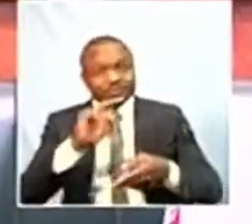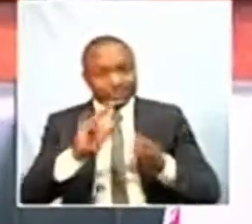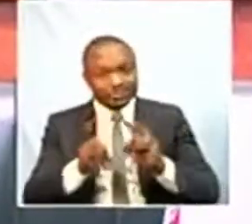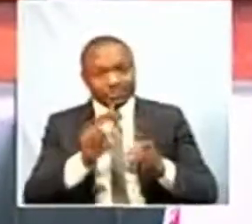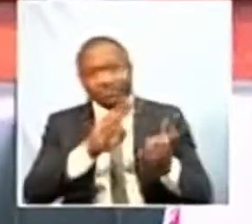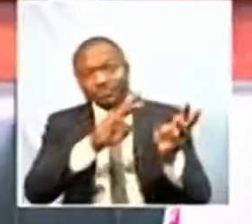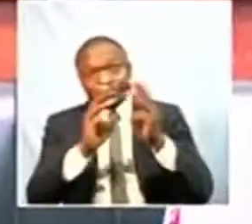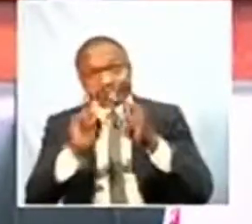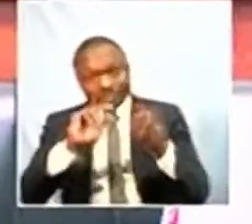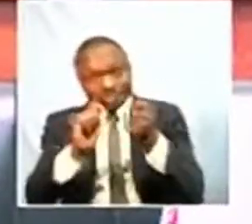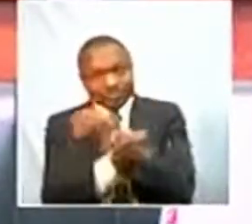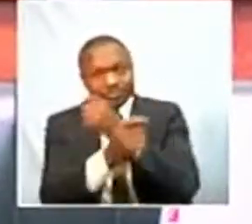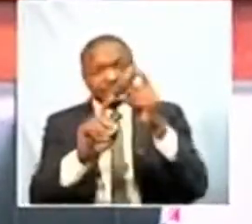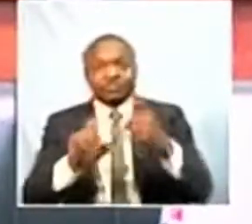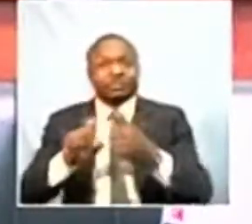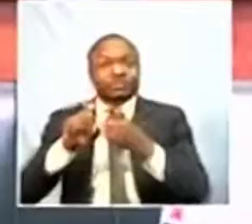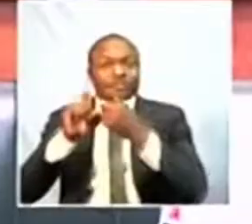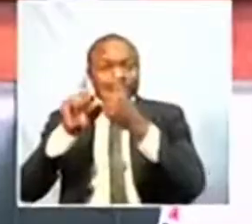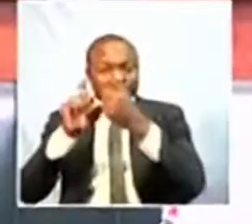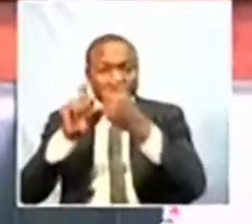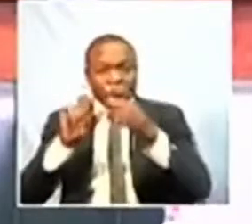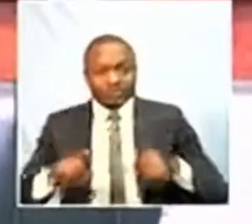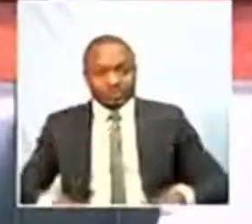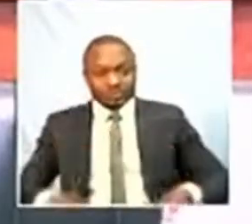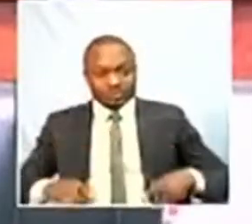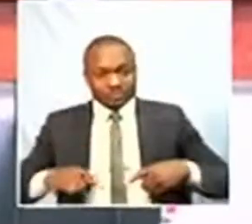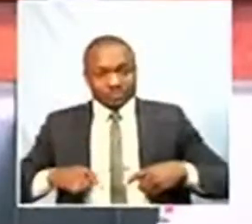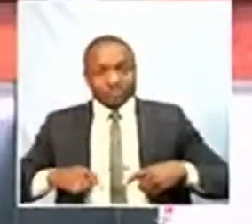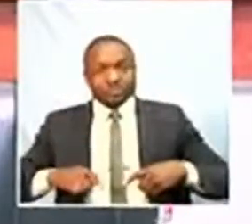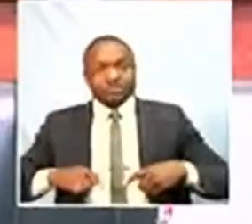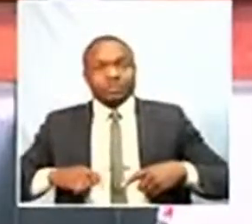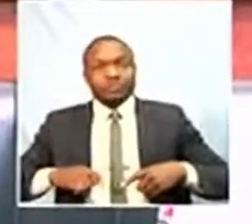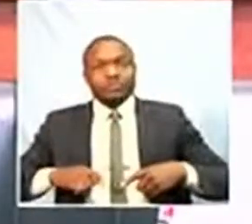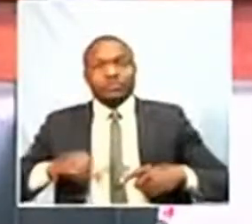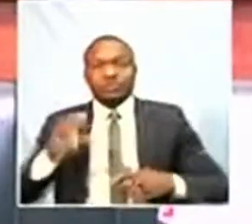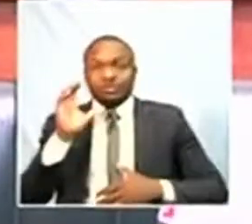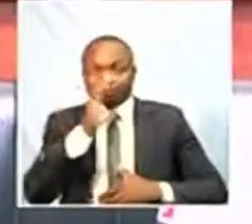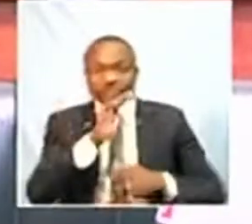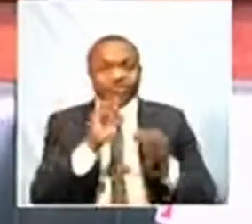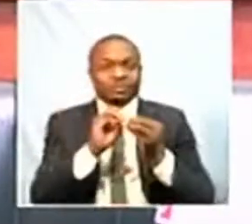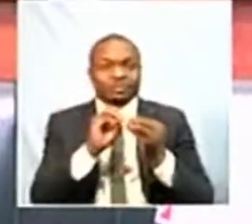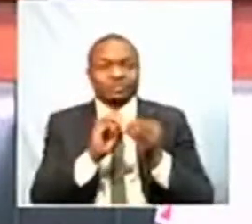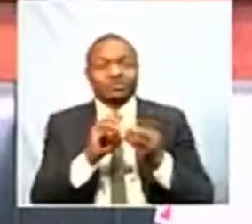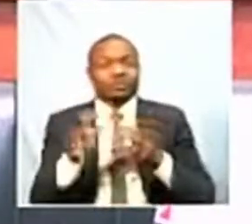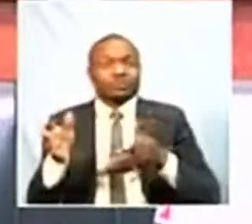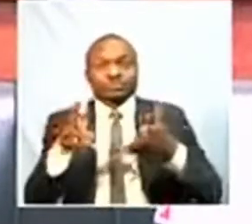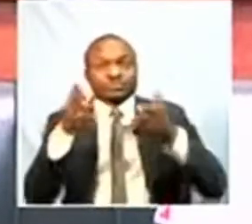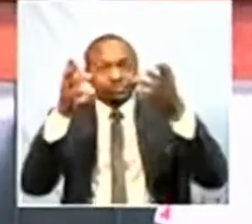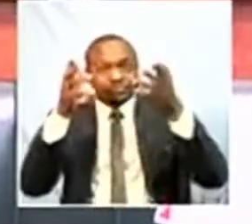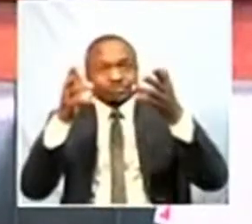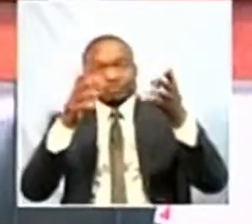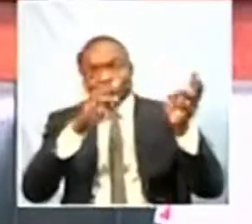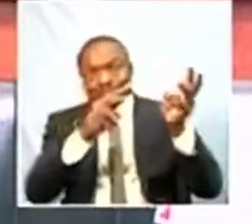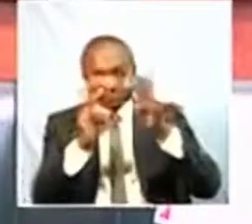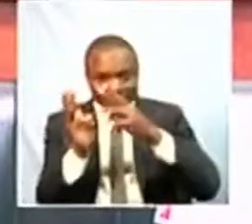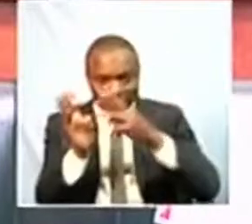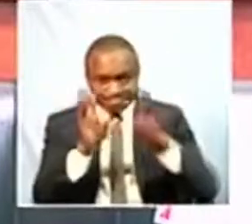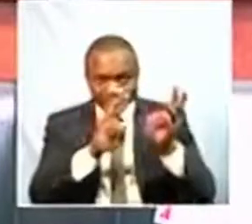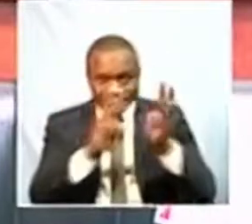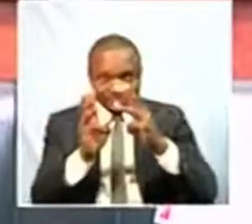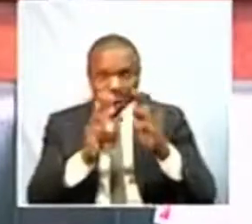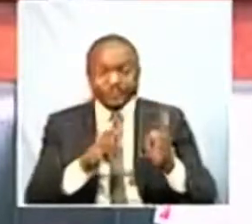change is affecting our everyday lives, from increased temperature to pollution in our air and in our water.